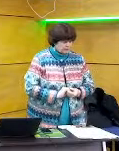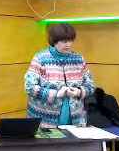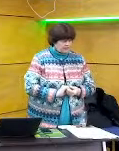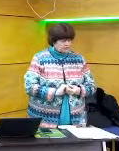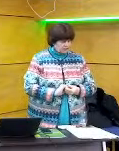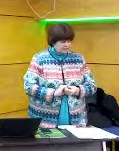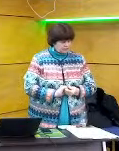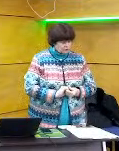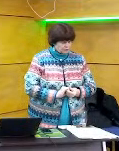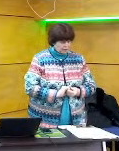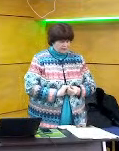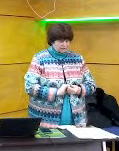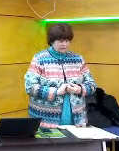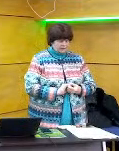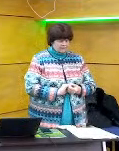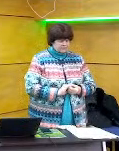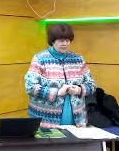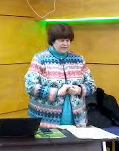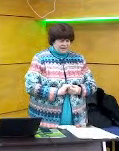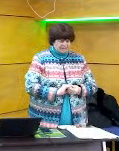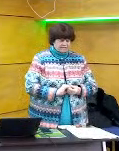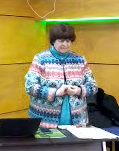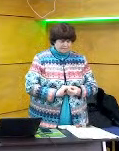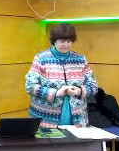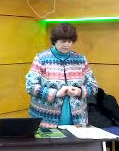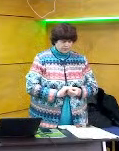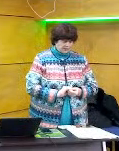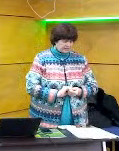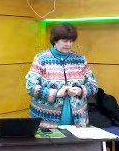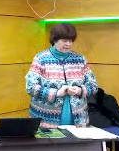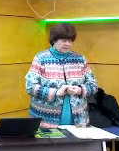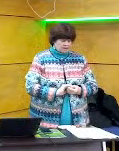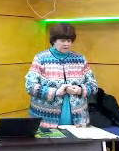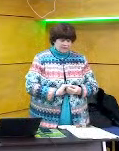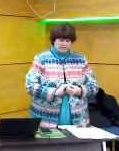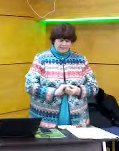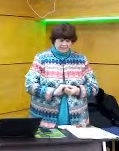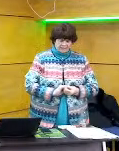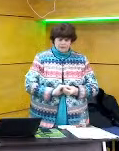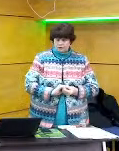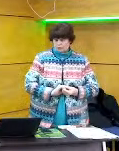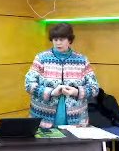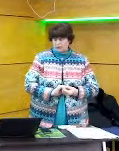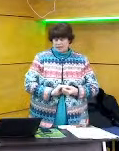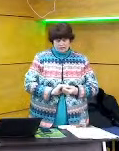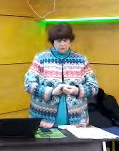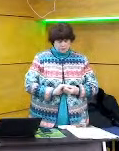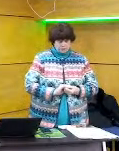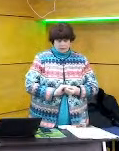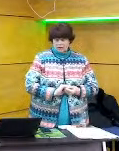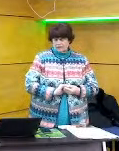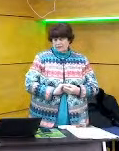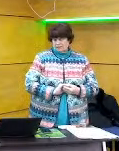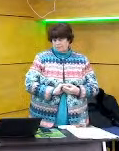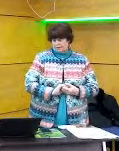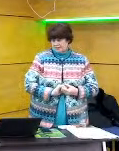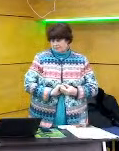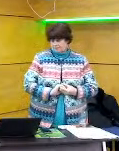in the brain change throughout our lives, as demonstrated at our ESU